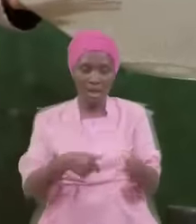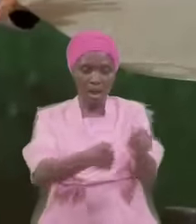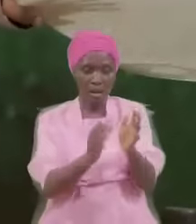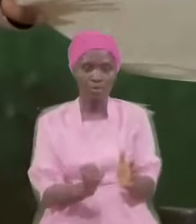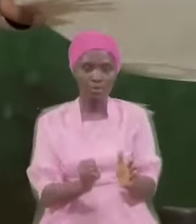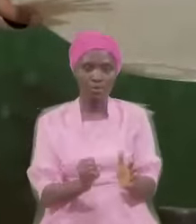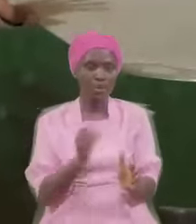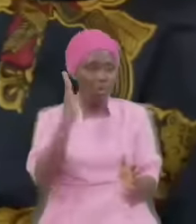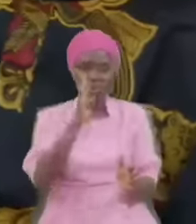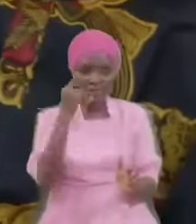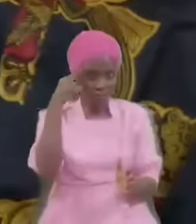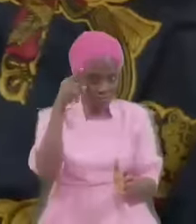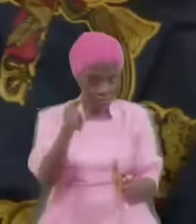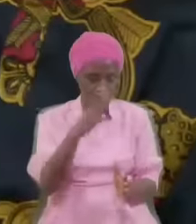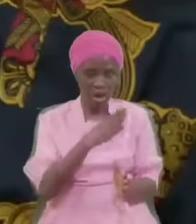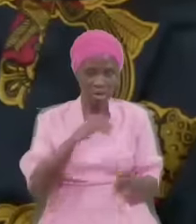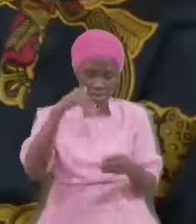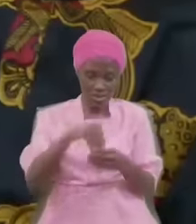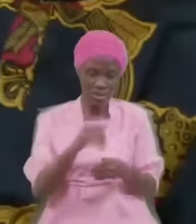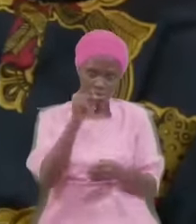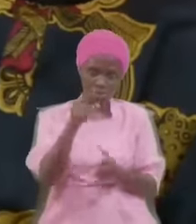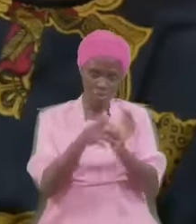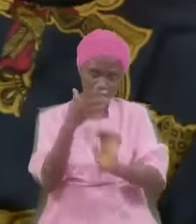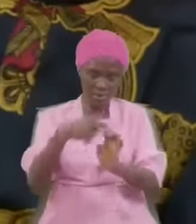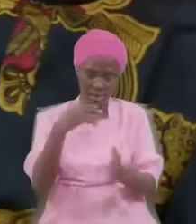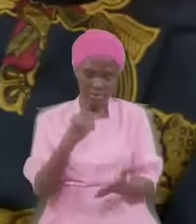be in you. Yeah.